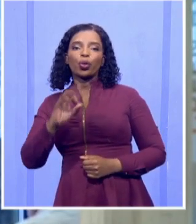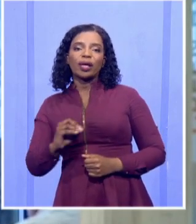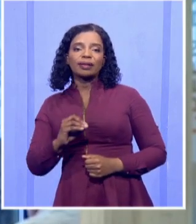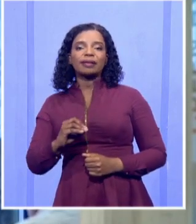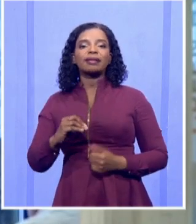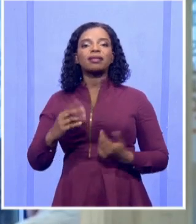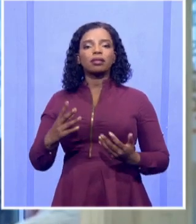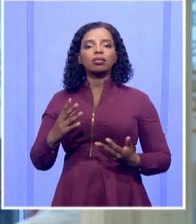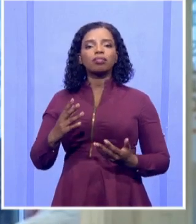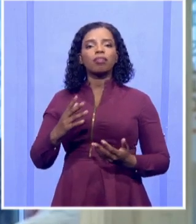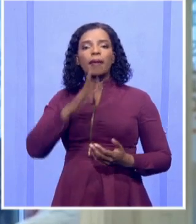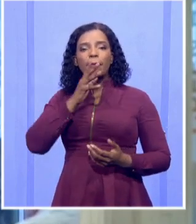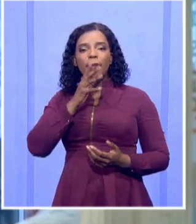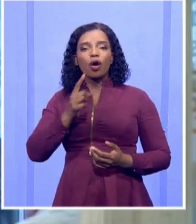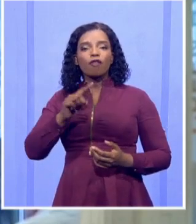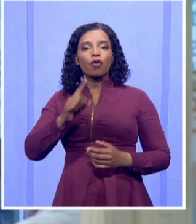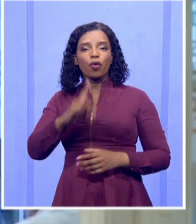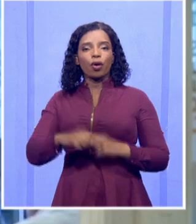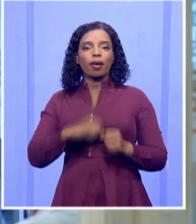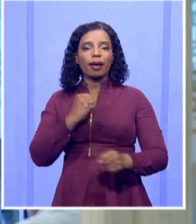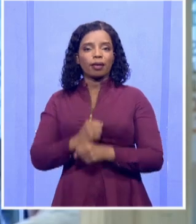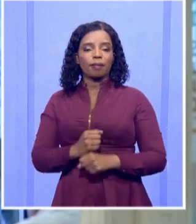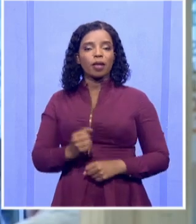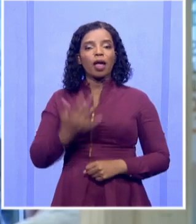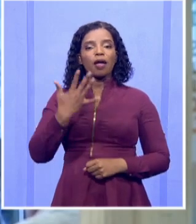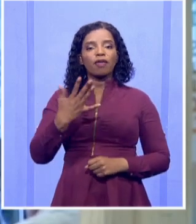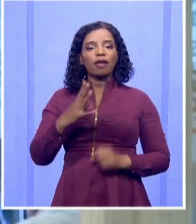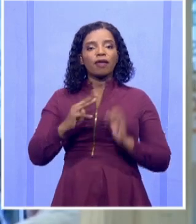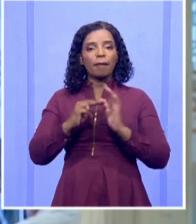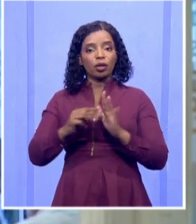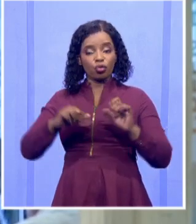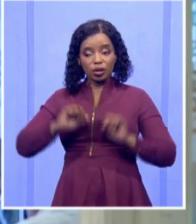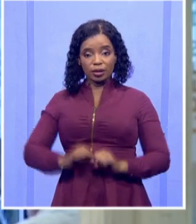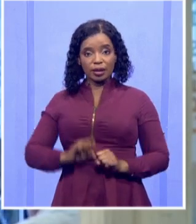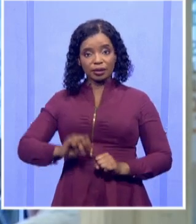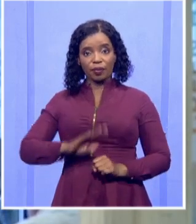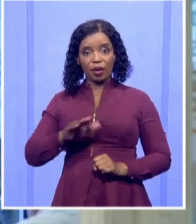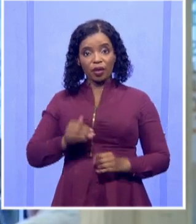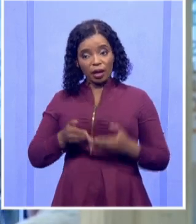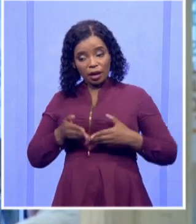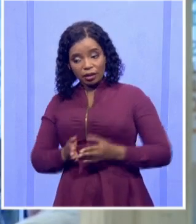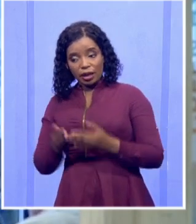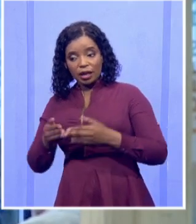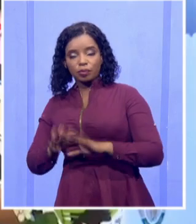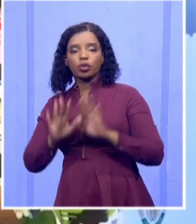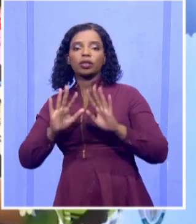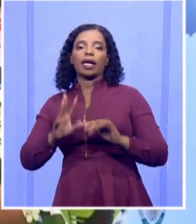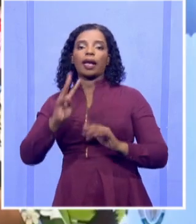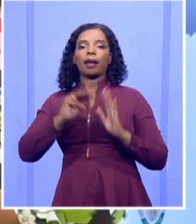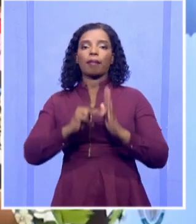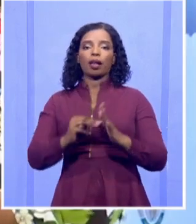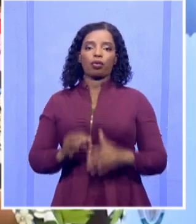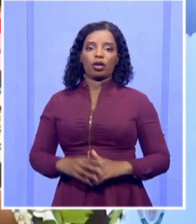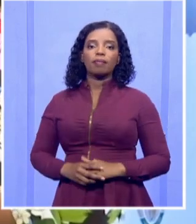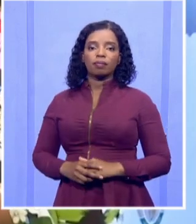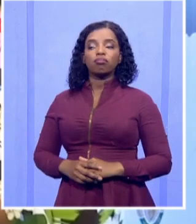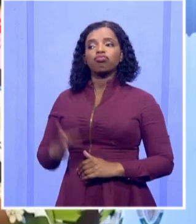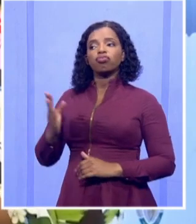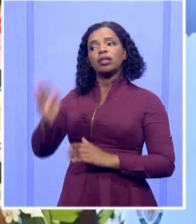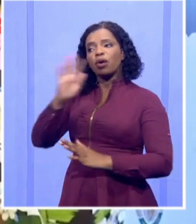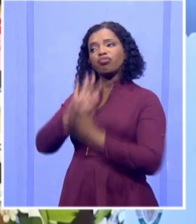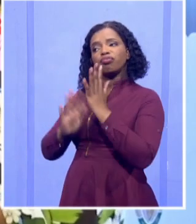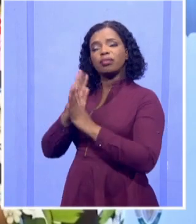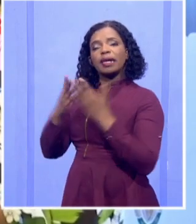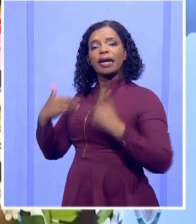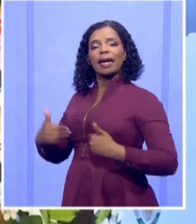5 million for domestic and about 8 million for export purposes. And in terms of the time frames, because I think